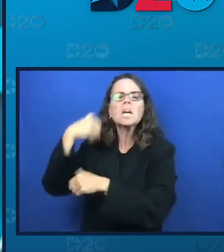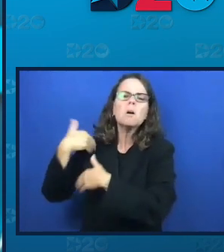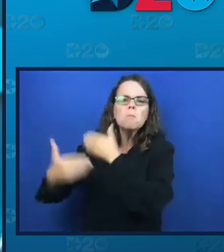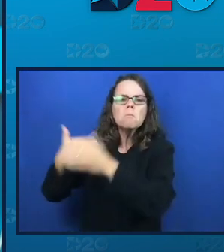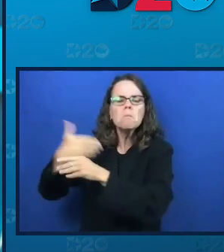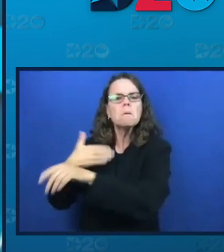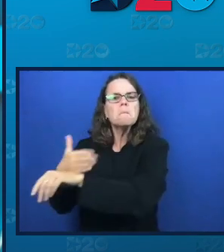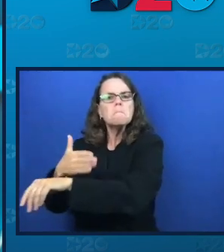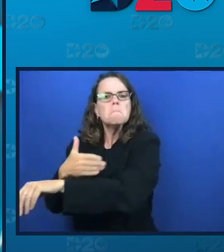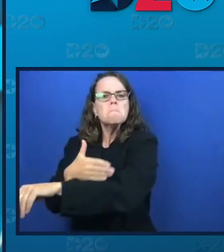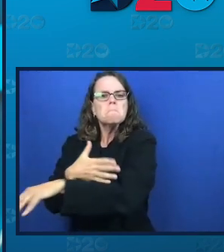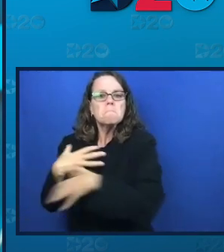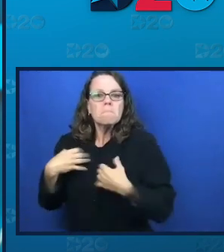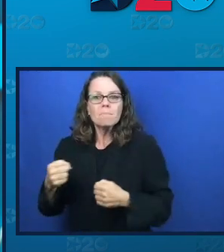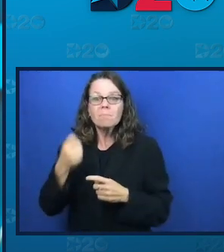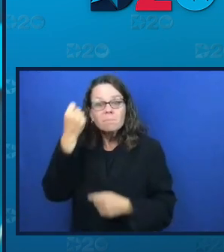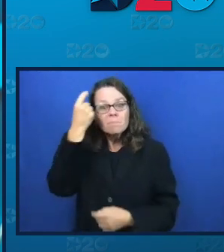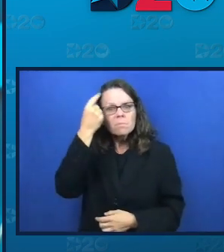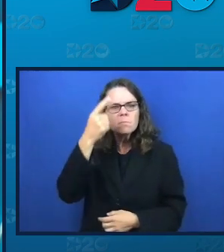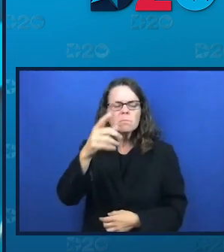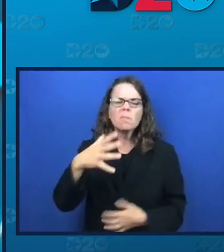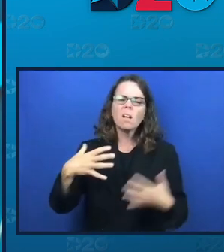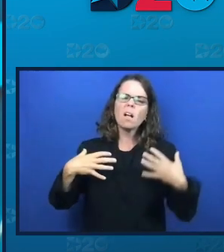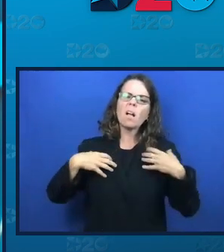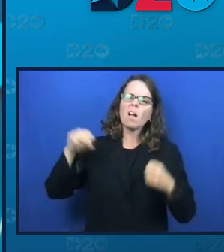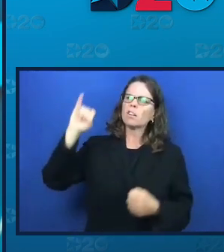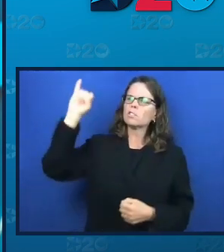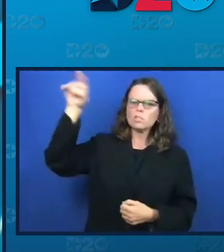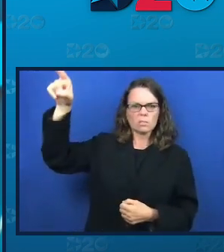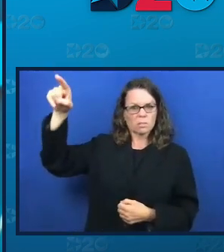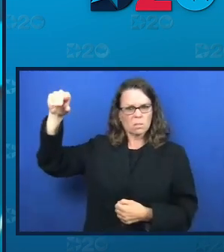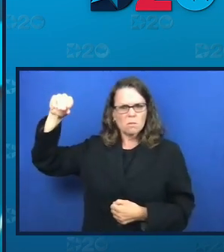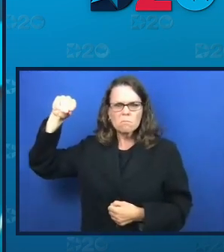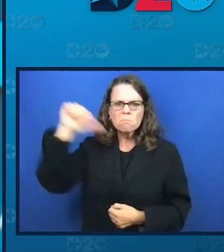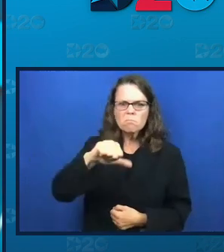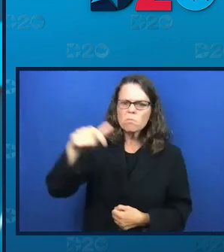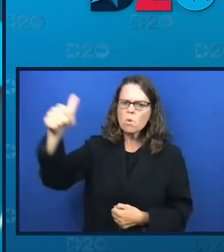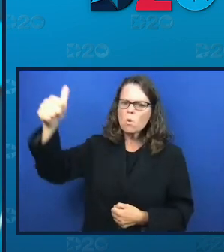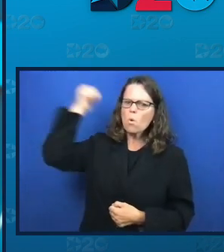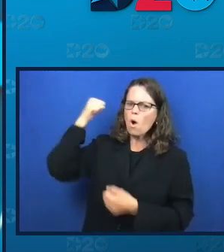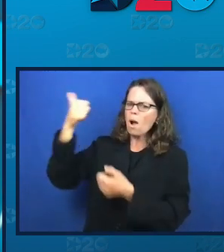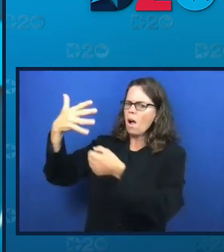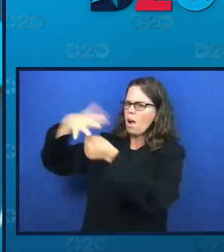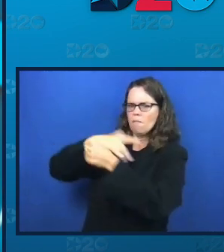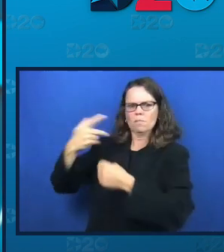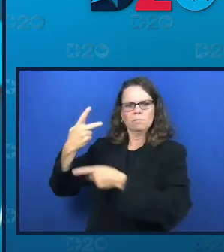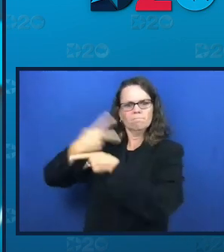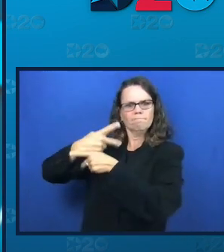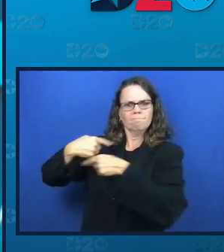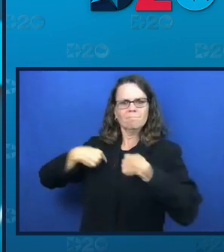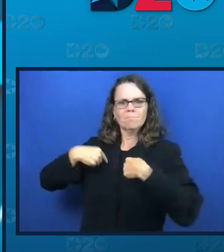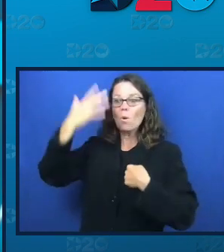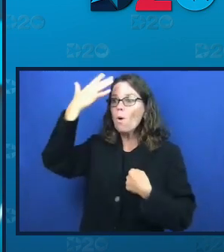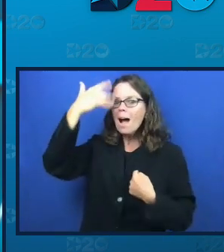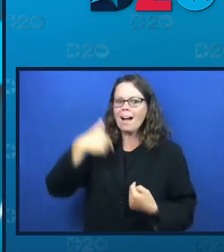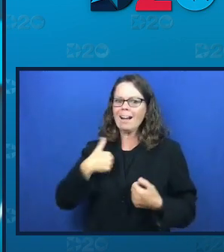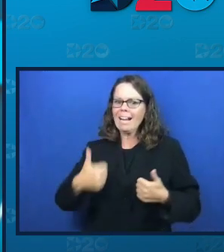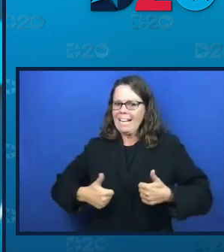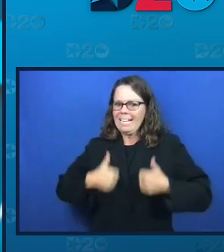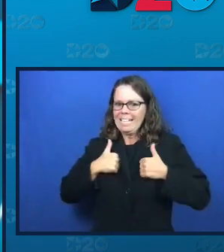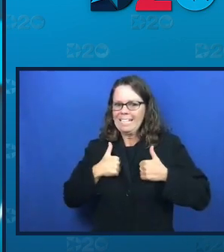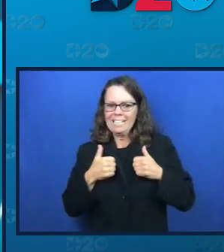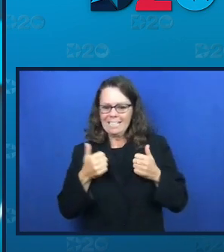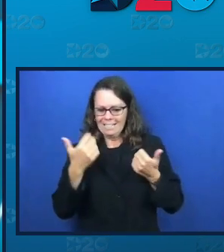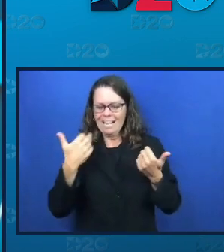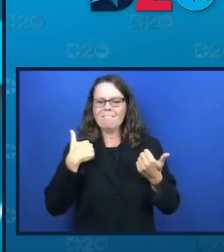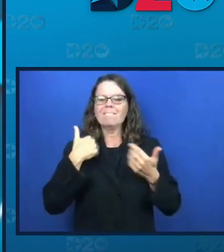refused to cover me at any cost because I was marked child with a pre-existing condition. We all have stories